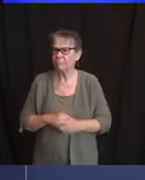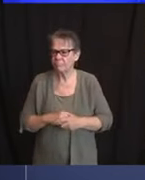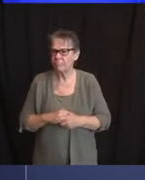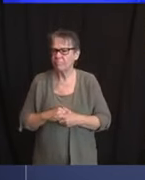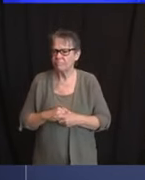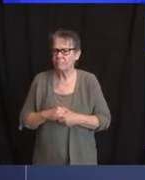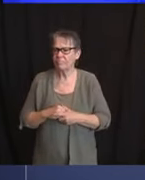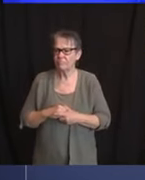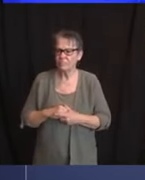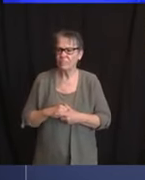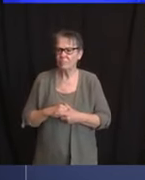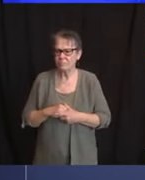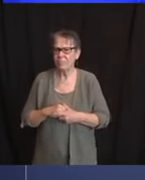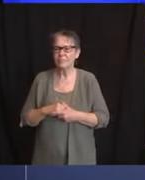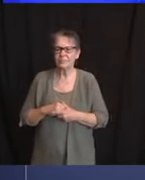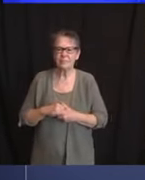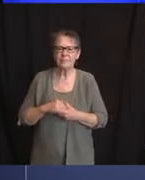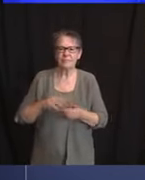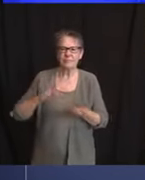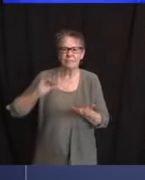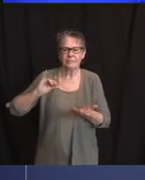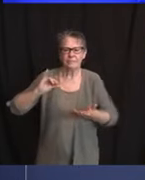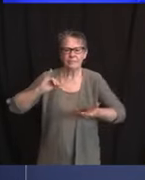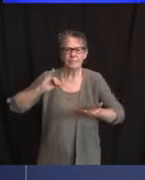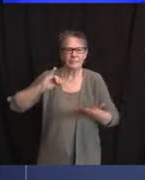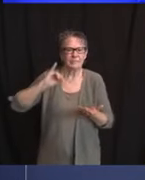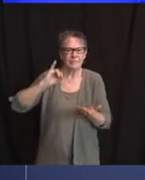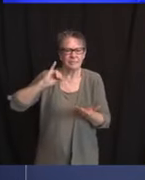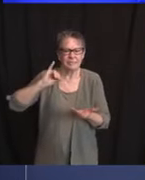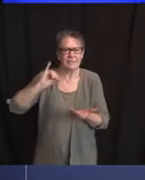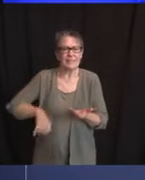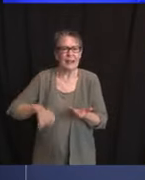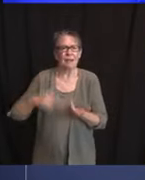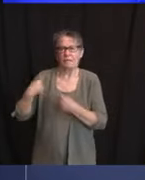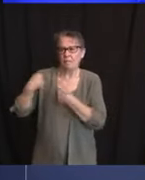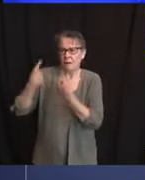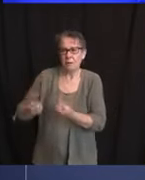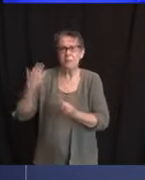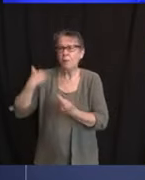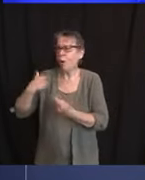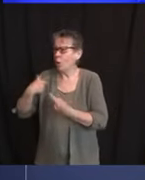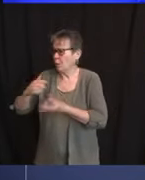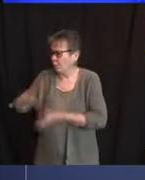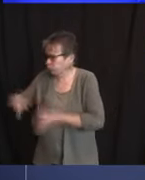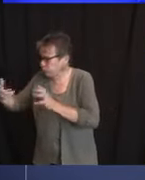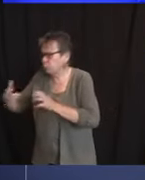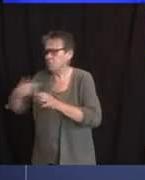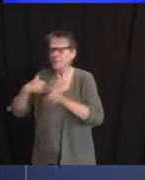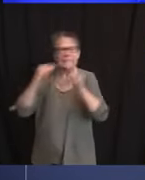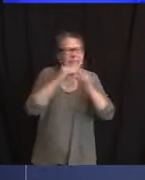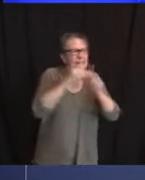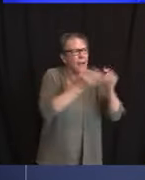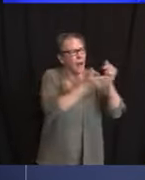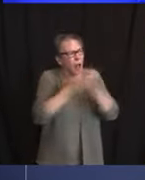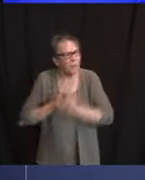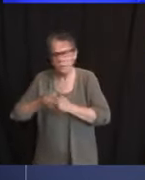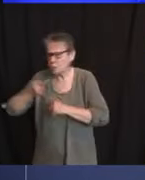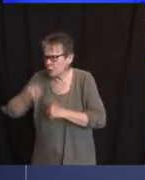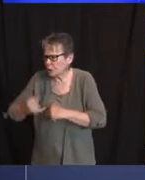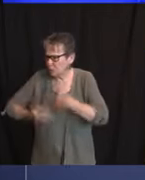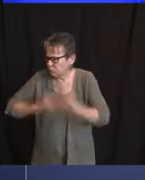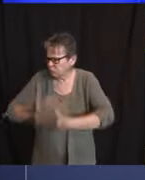consumers a champion in the Consumer Financial Protection Bureau. After Superstorm Sandy, we built New Jersey back, made our beaches more resilient and